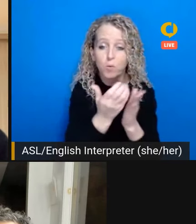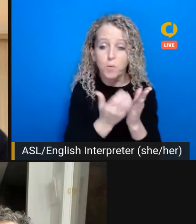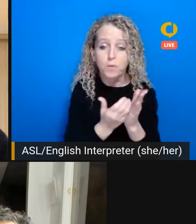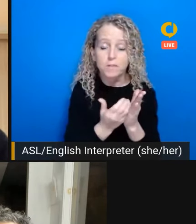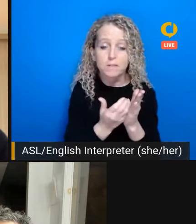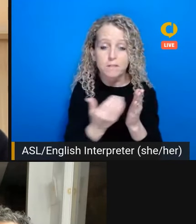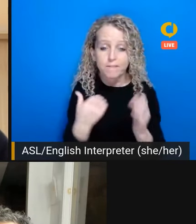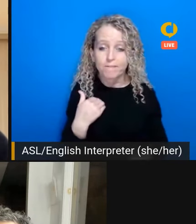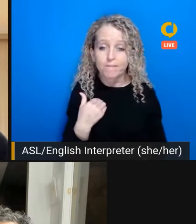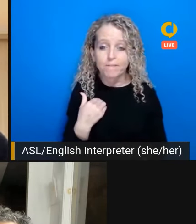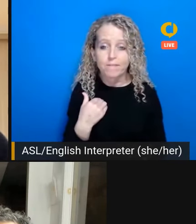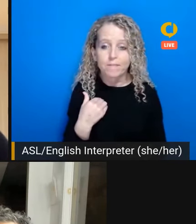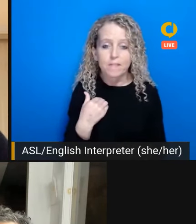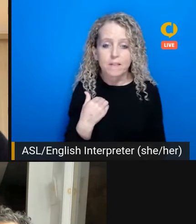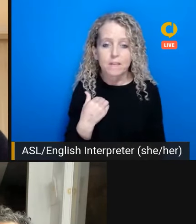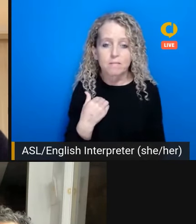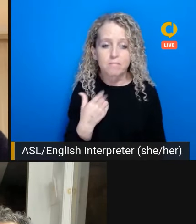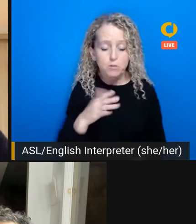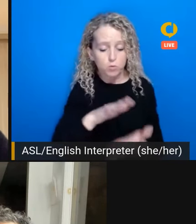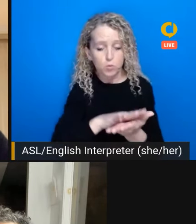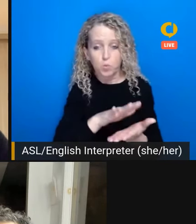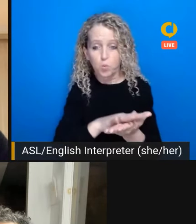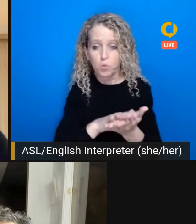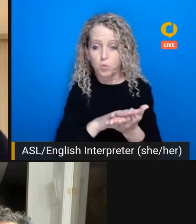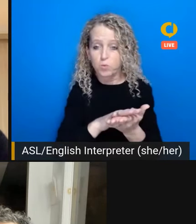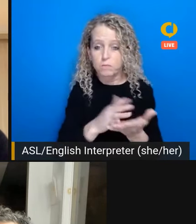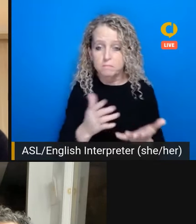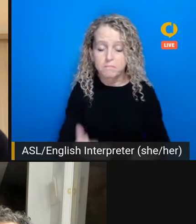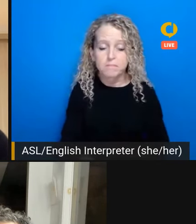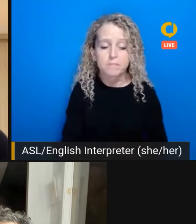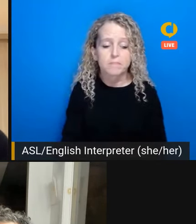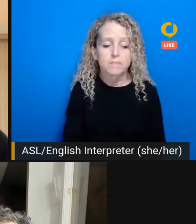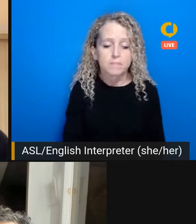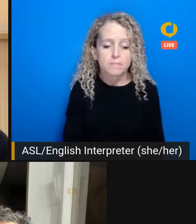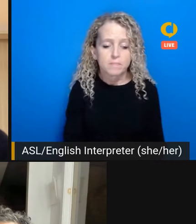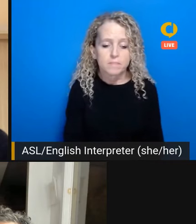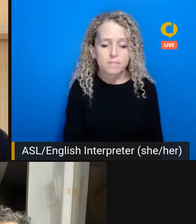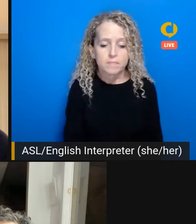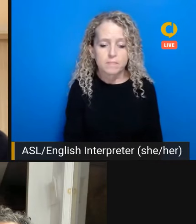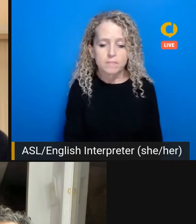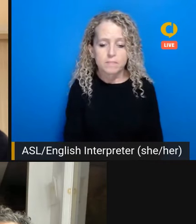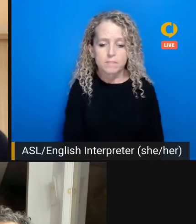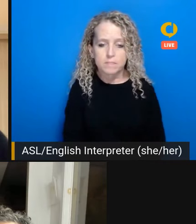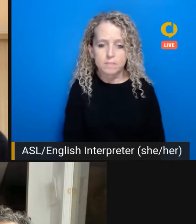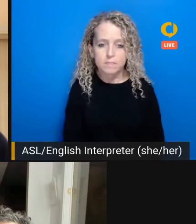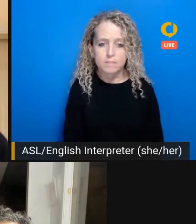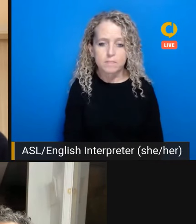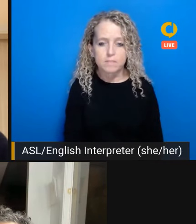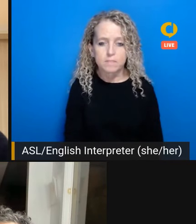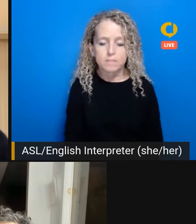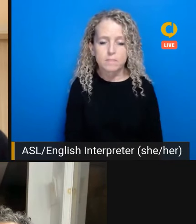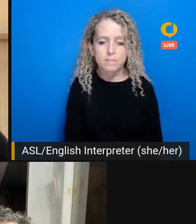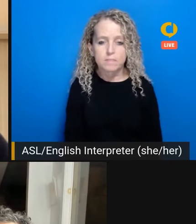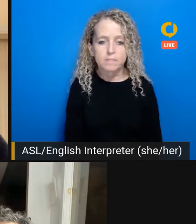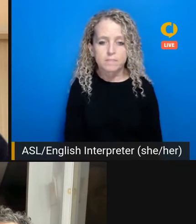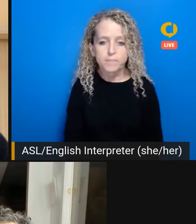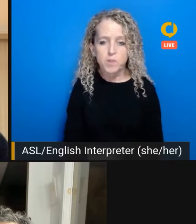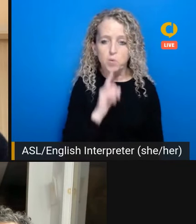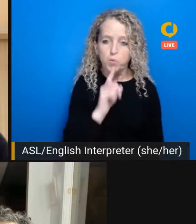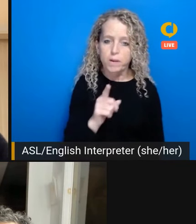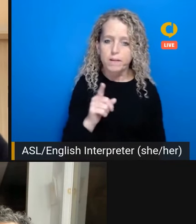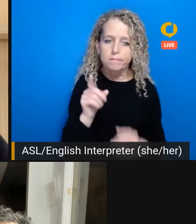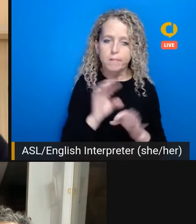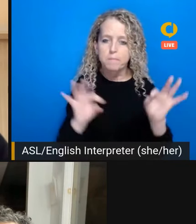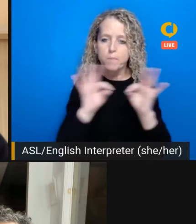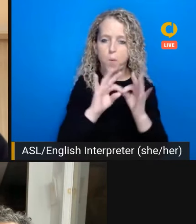in our schools. And so this is kind of the first level of ABC, getting used